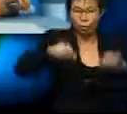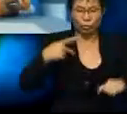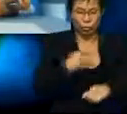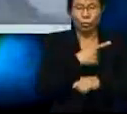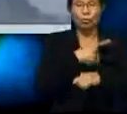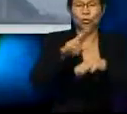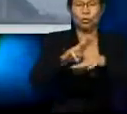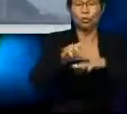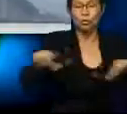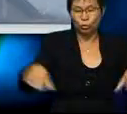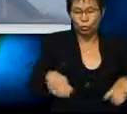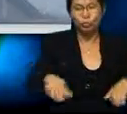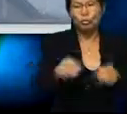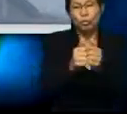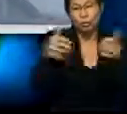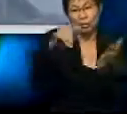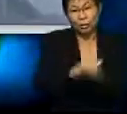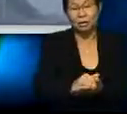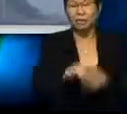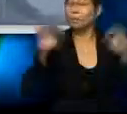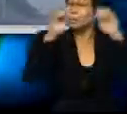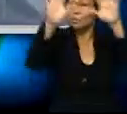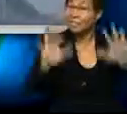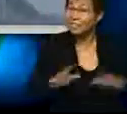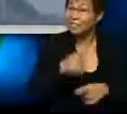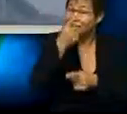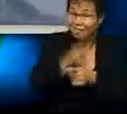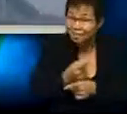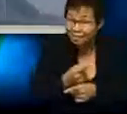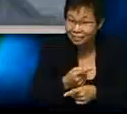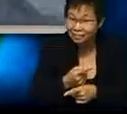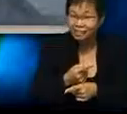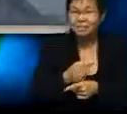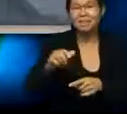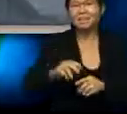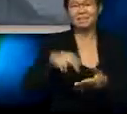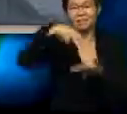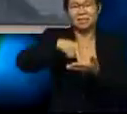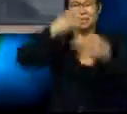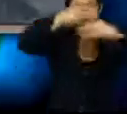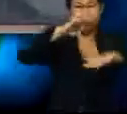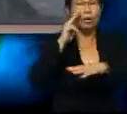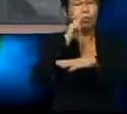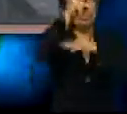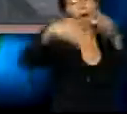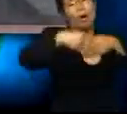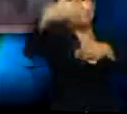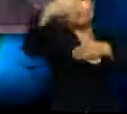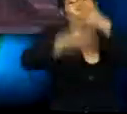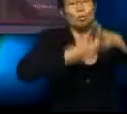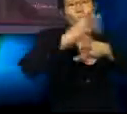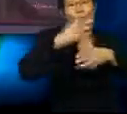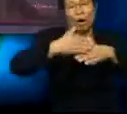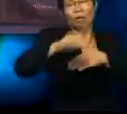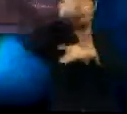it? It's magical, isn't it? Just stand at the window and look outside at the world